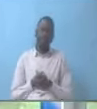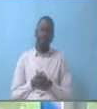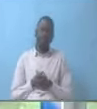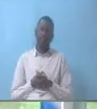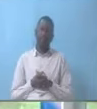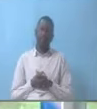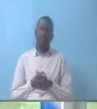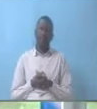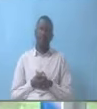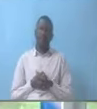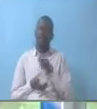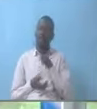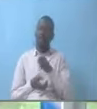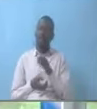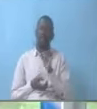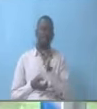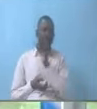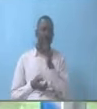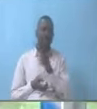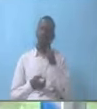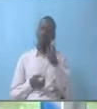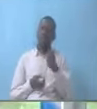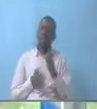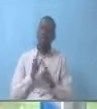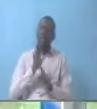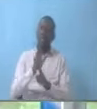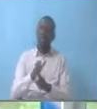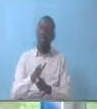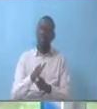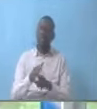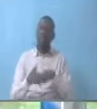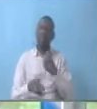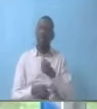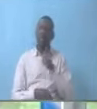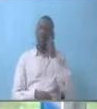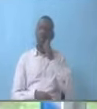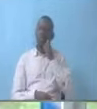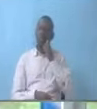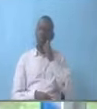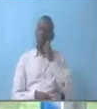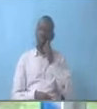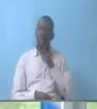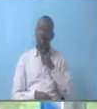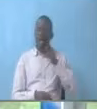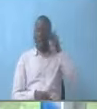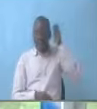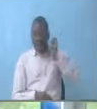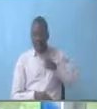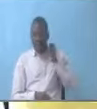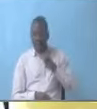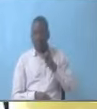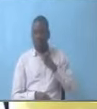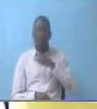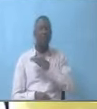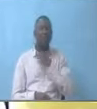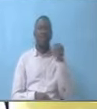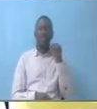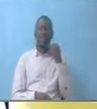This is a very good example of using a hammer to really kill a mosquito.